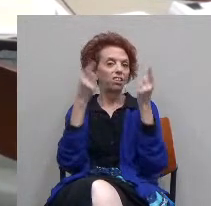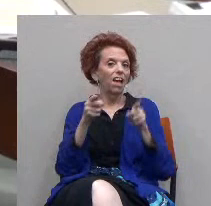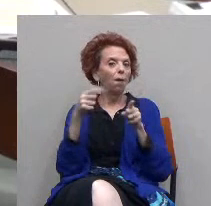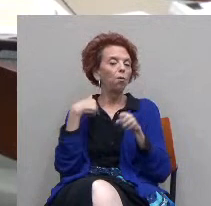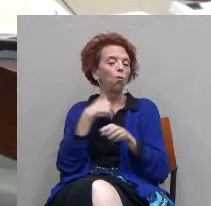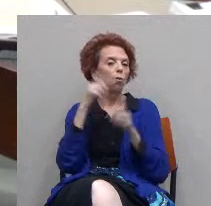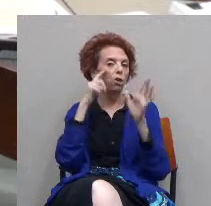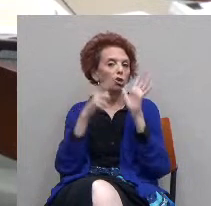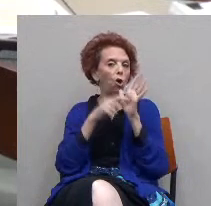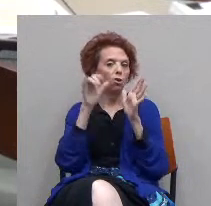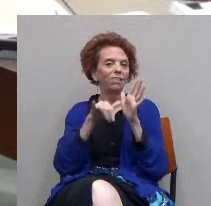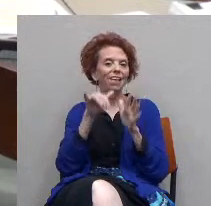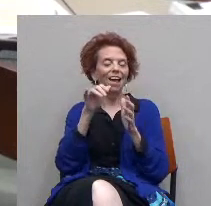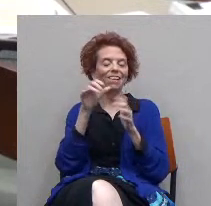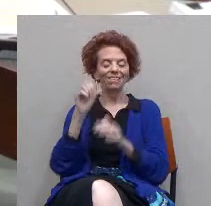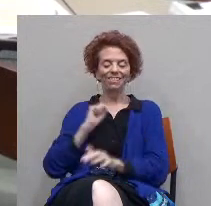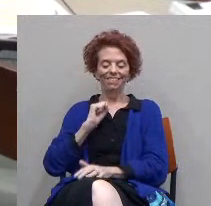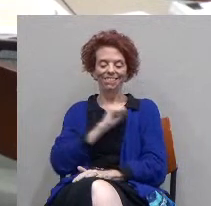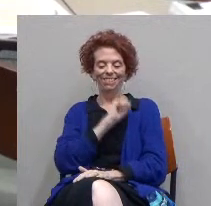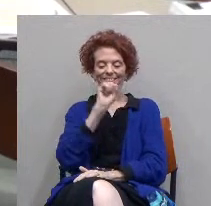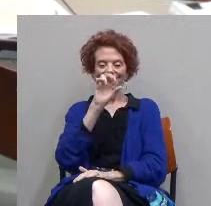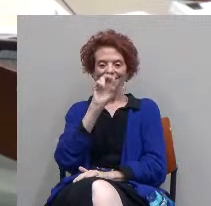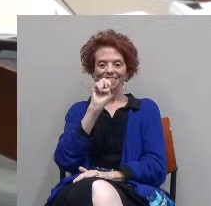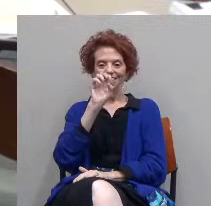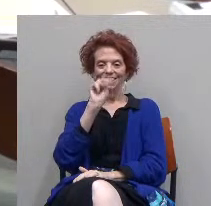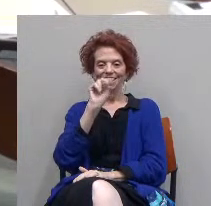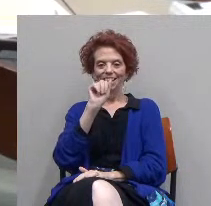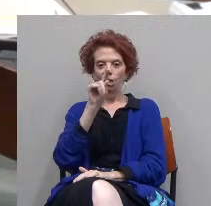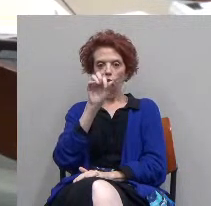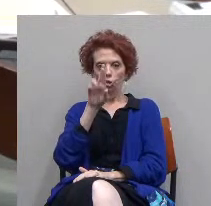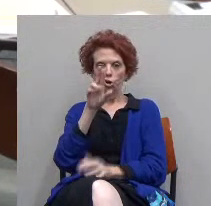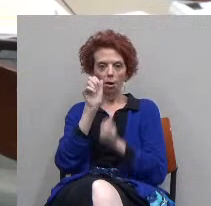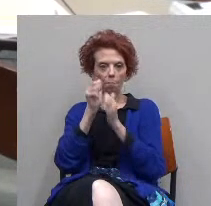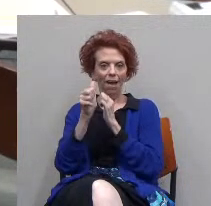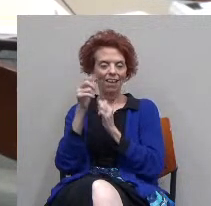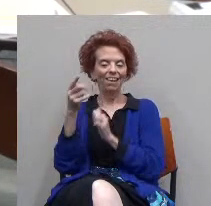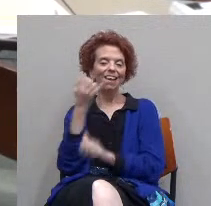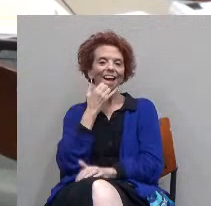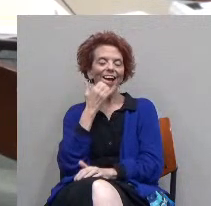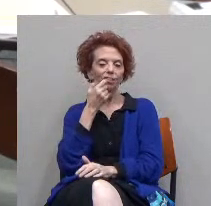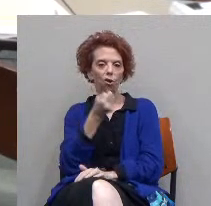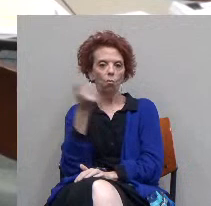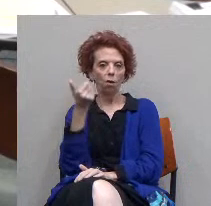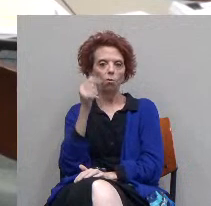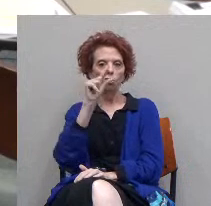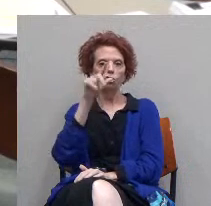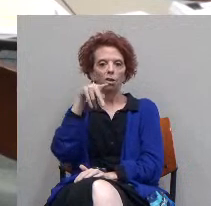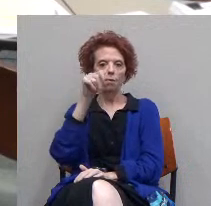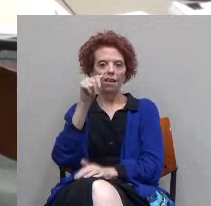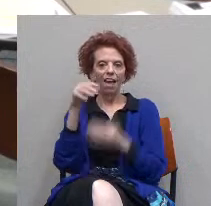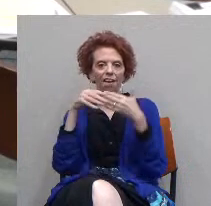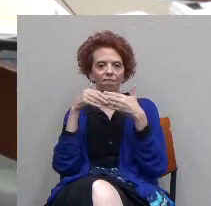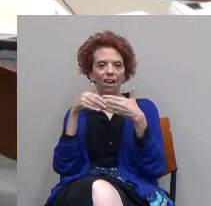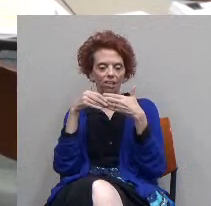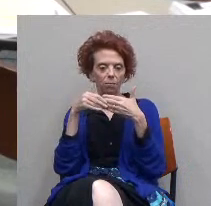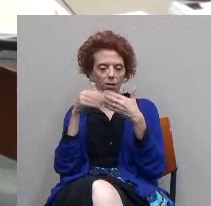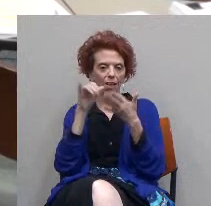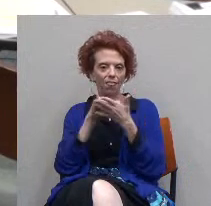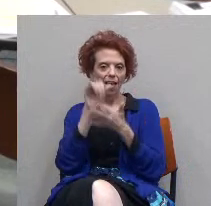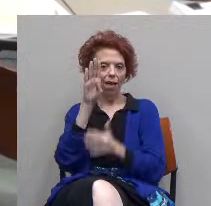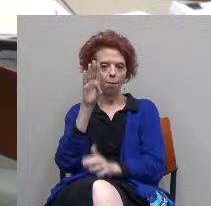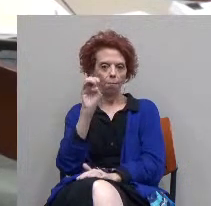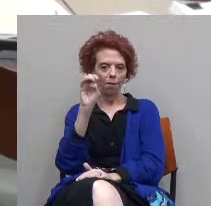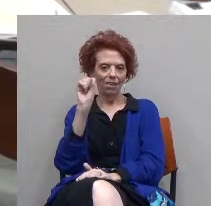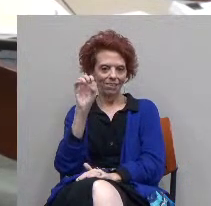that the senator who passed the bill for all the sweeping changes to certification had accidentally removed the GPA flexibility that BESE